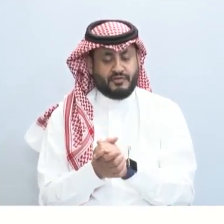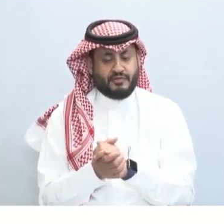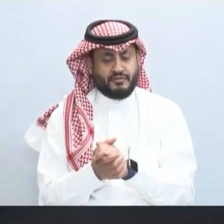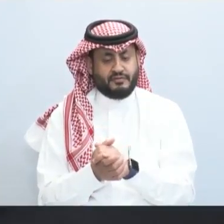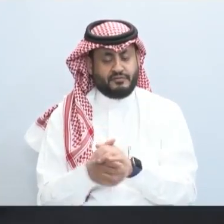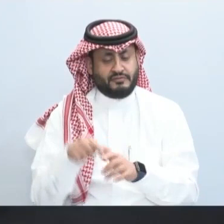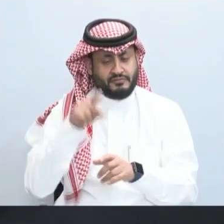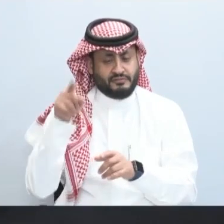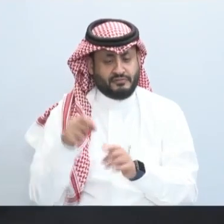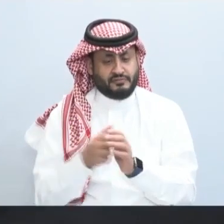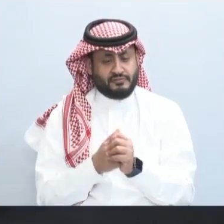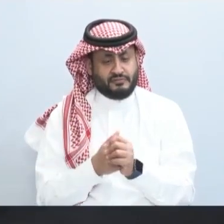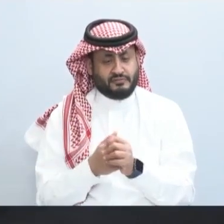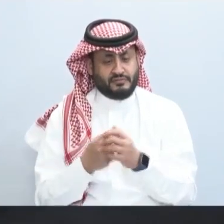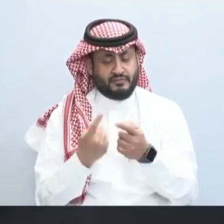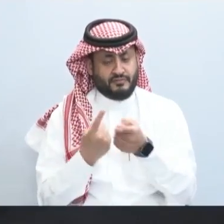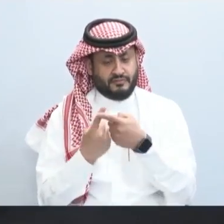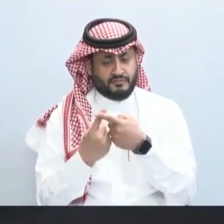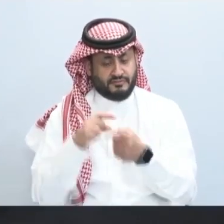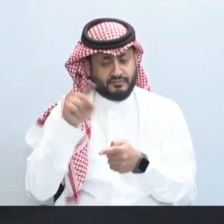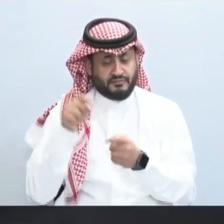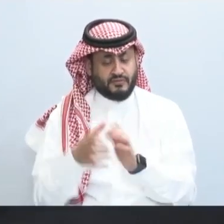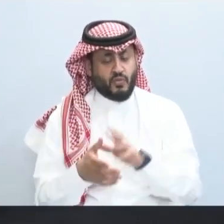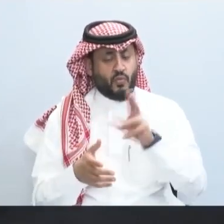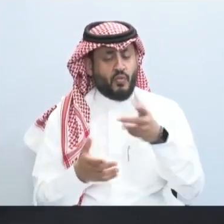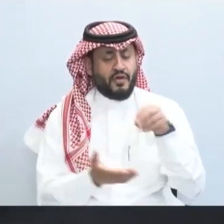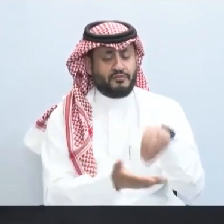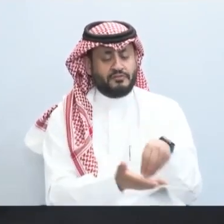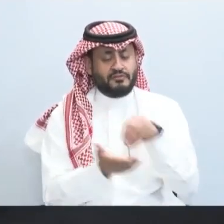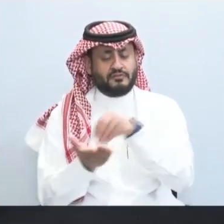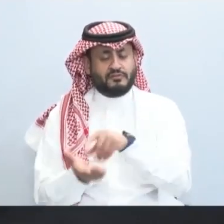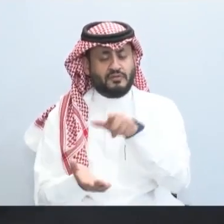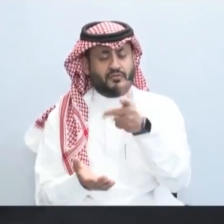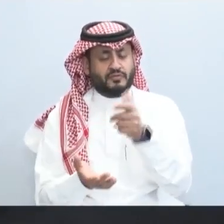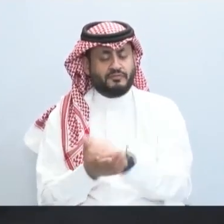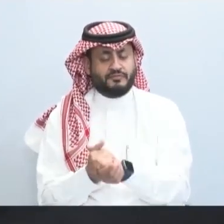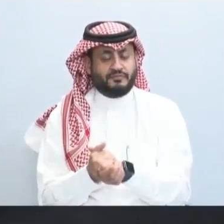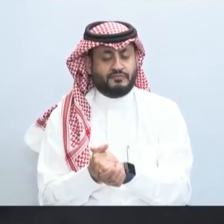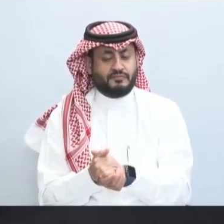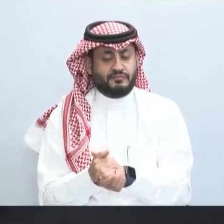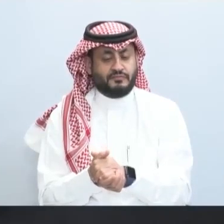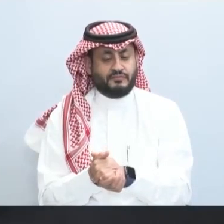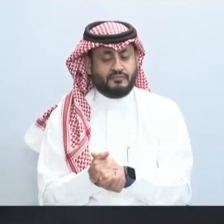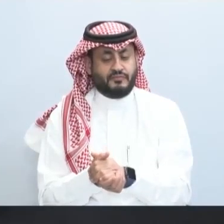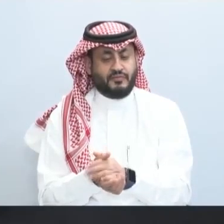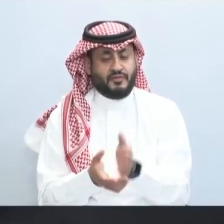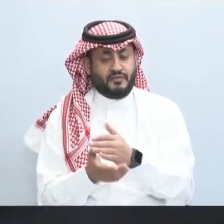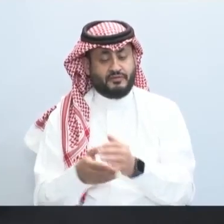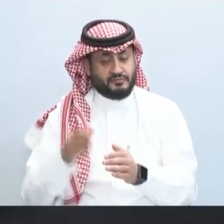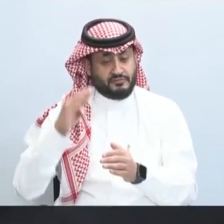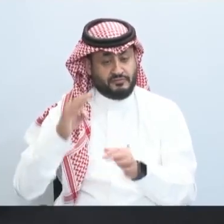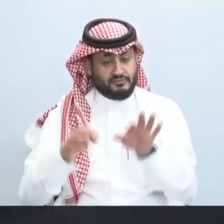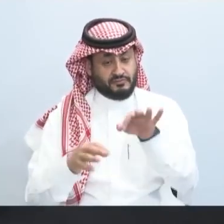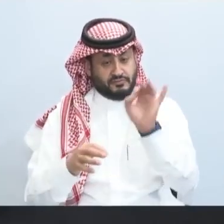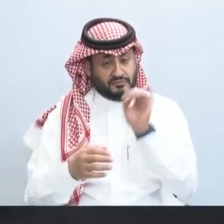her a question about where are you going, then he or she should